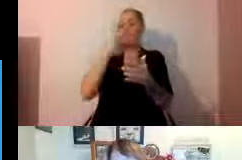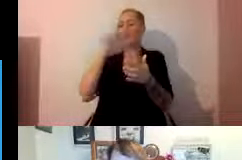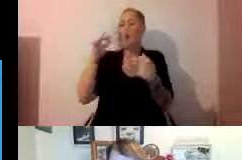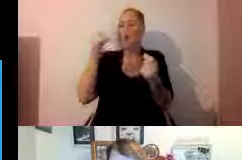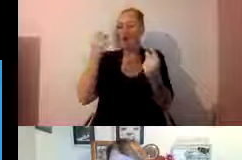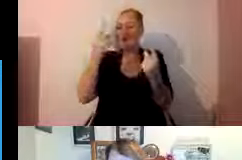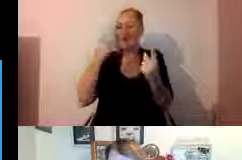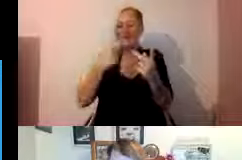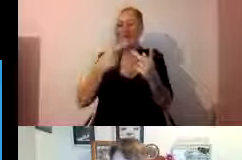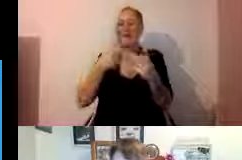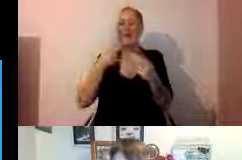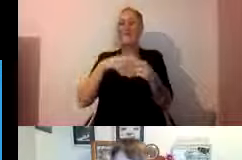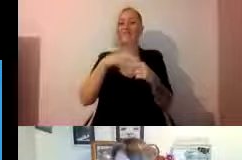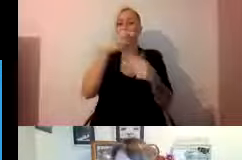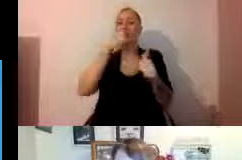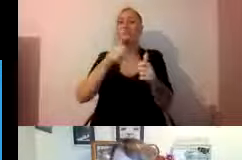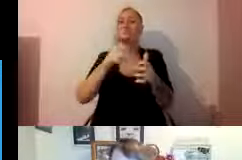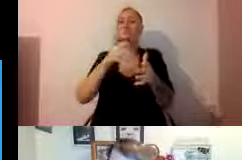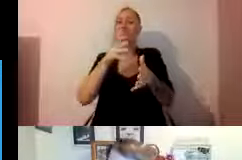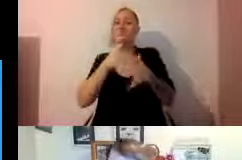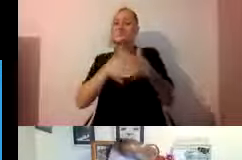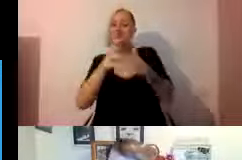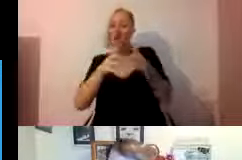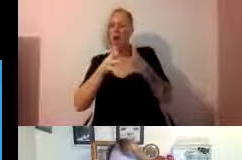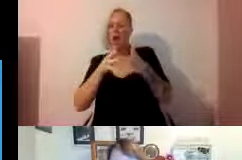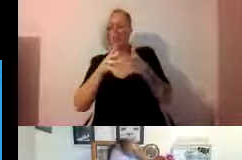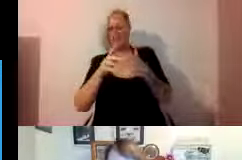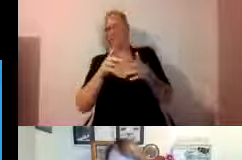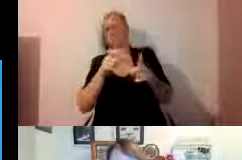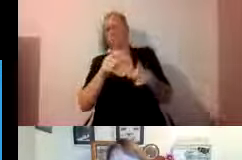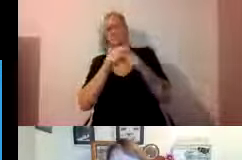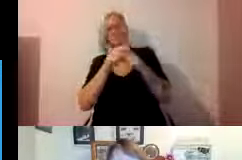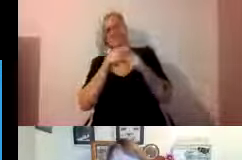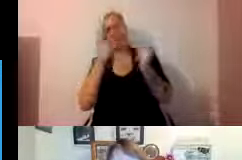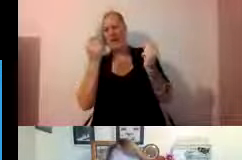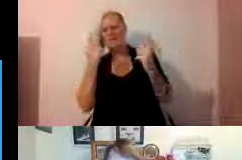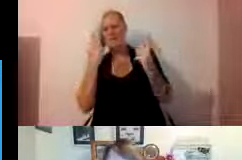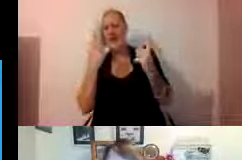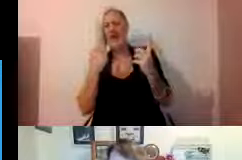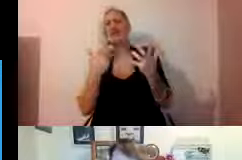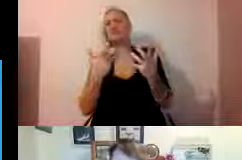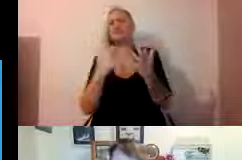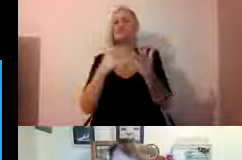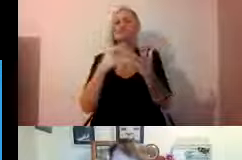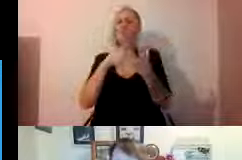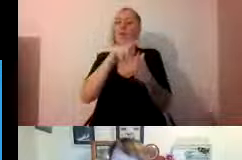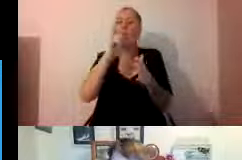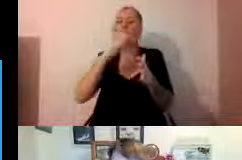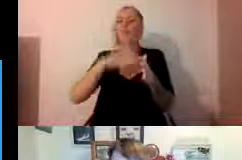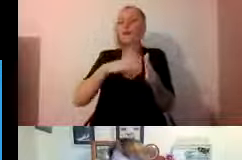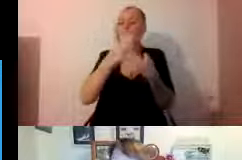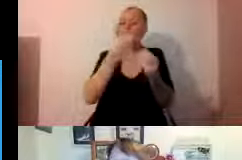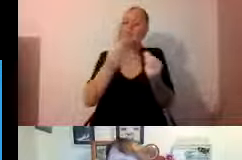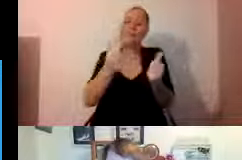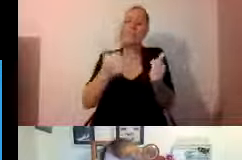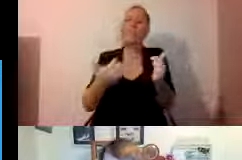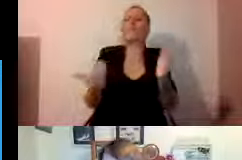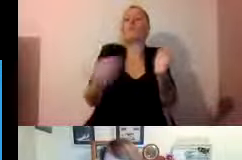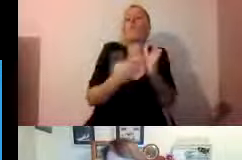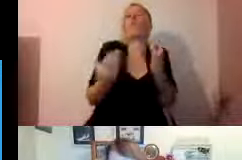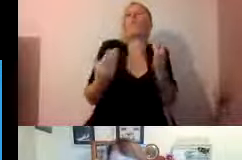particularly if they're using signs that are not the easy to guess type signs. So they will need something else with it. So they'll need